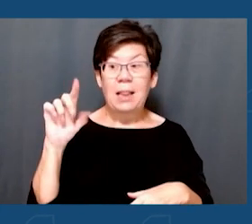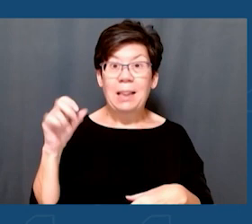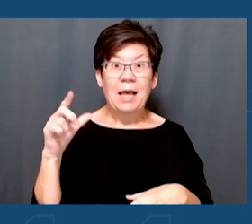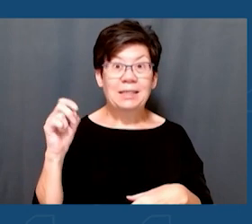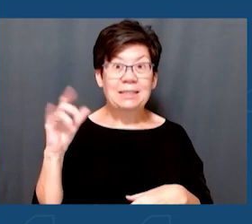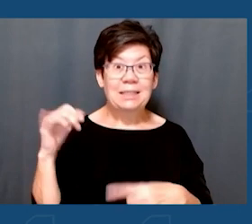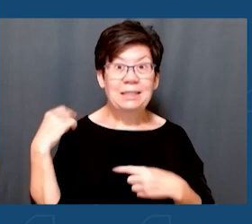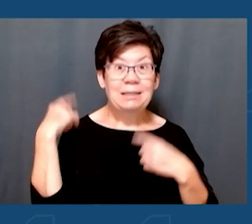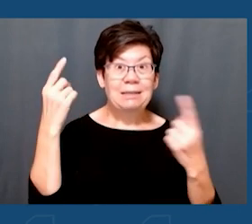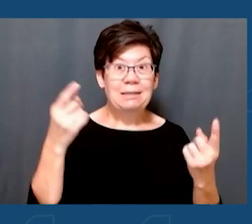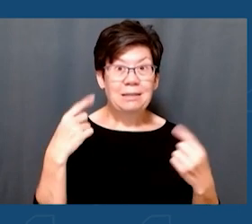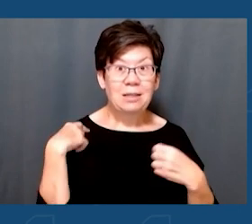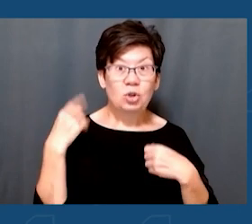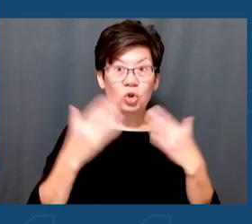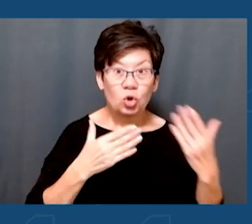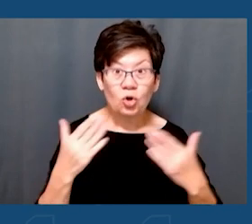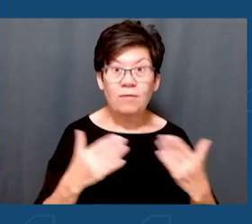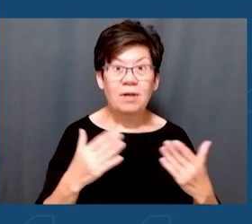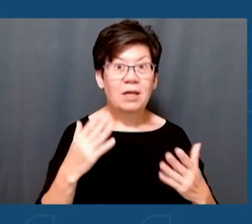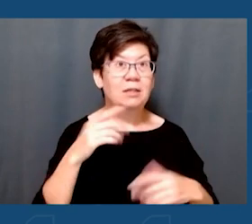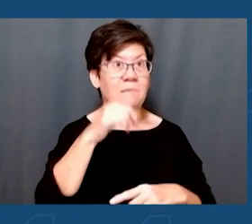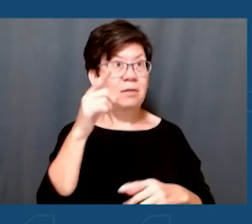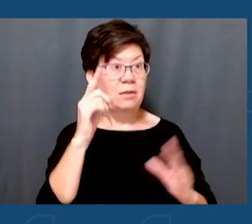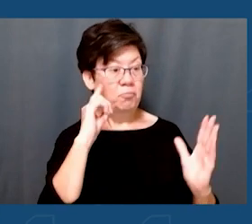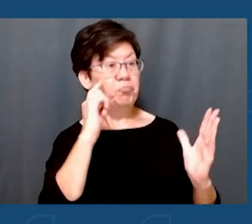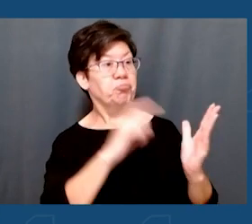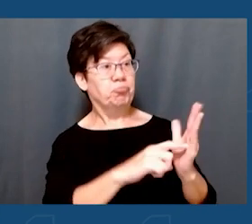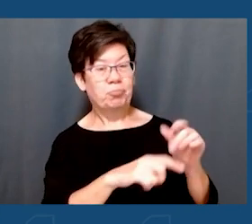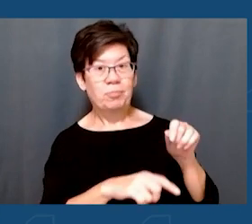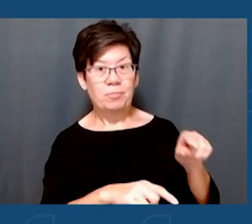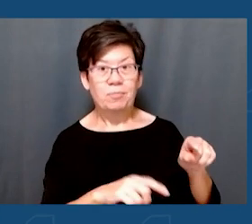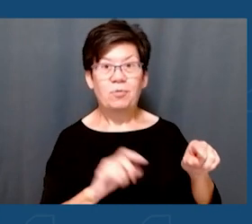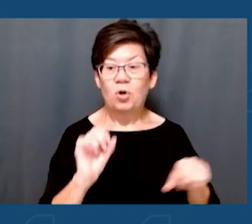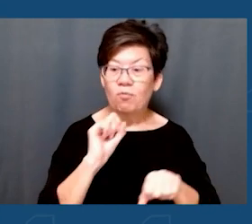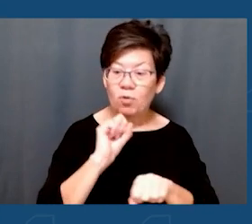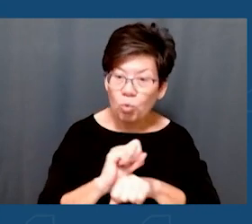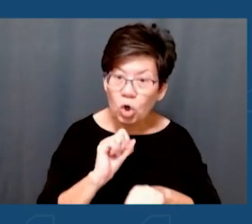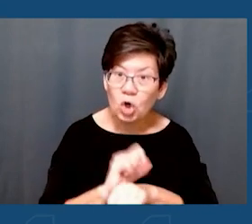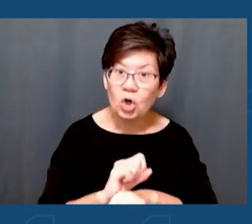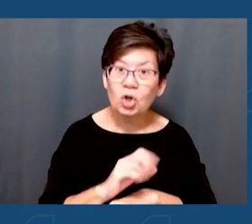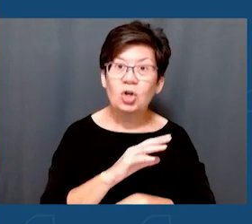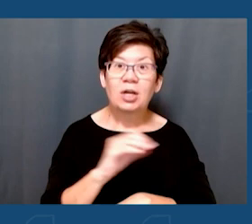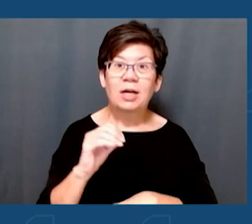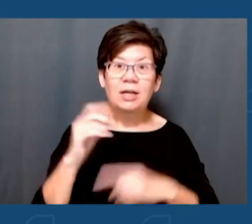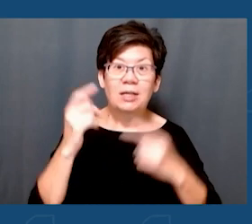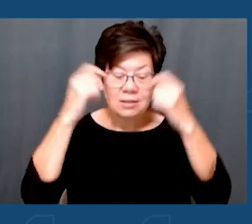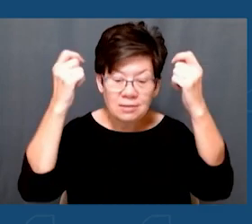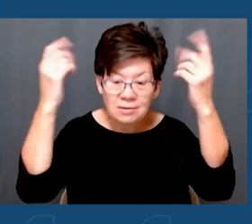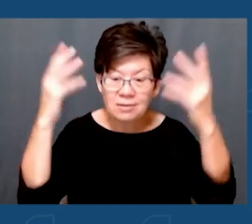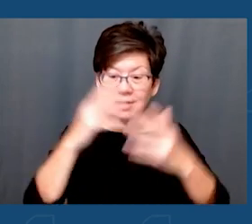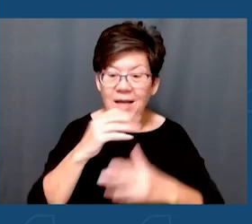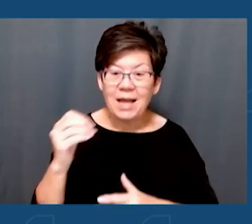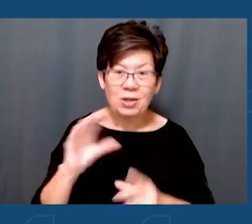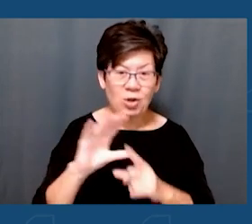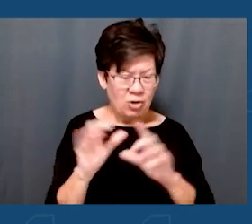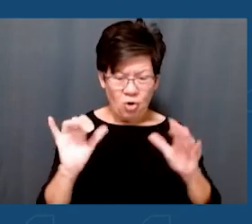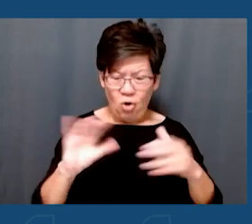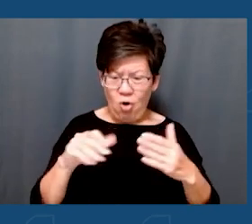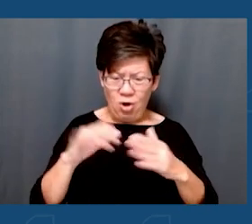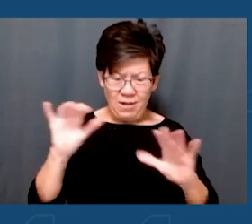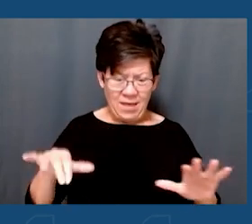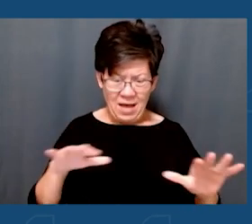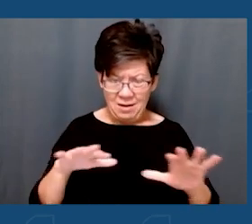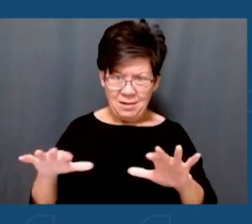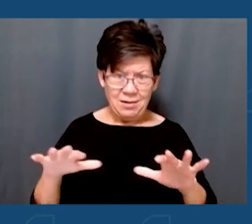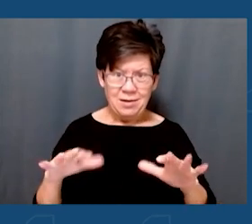of service, of work, of celebration, of culture. All of those things that